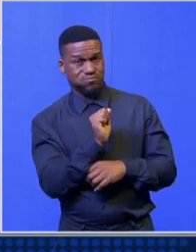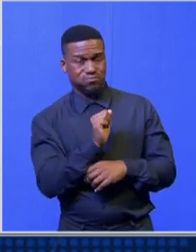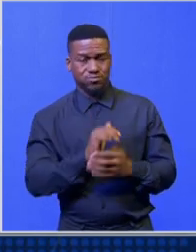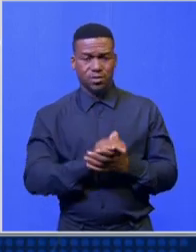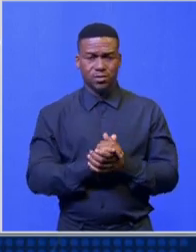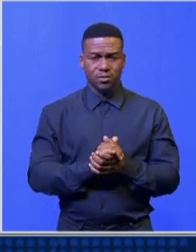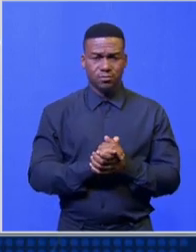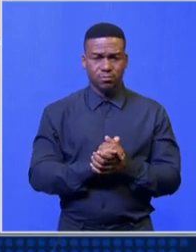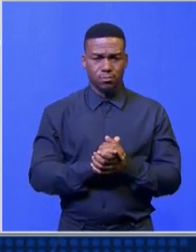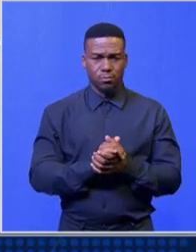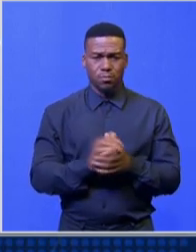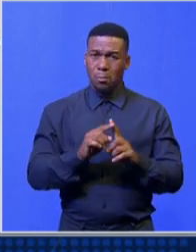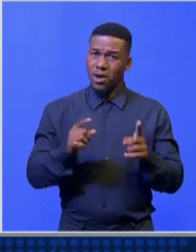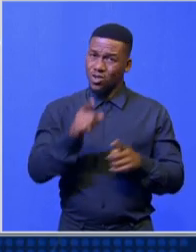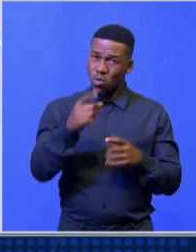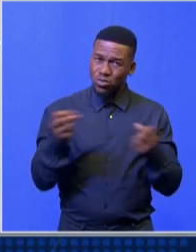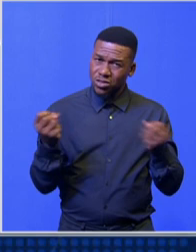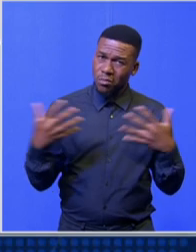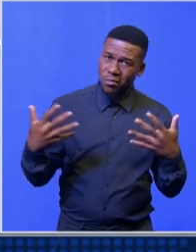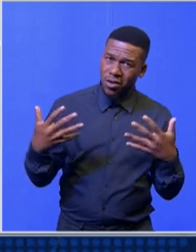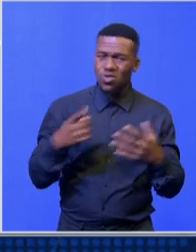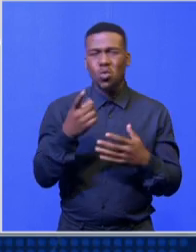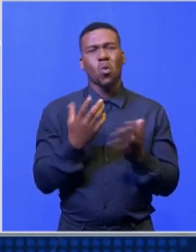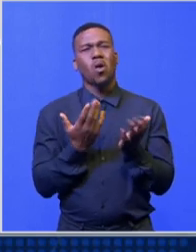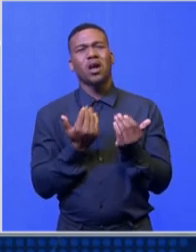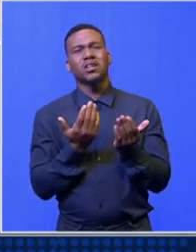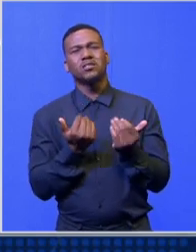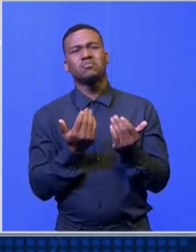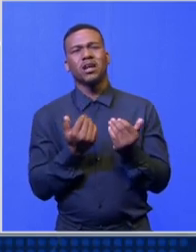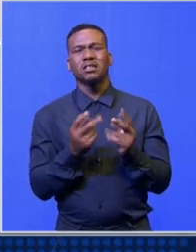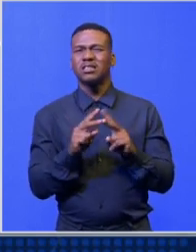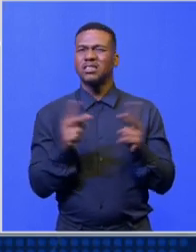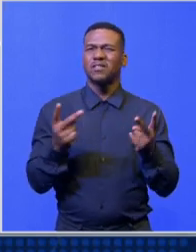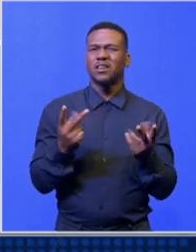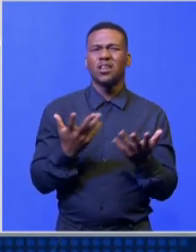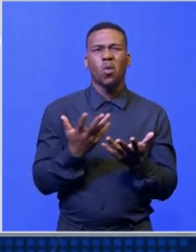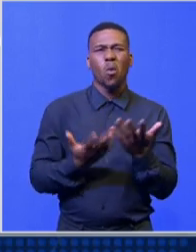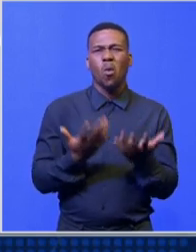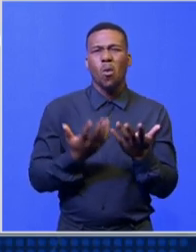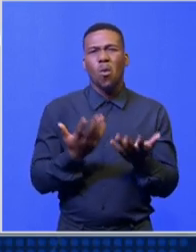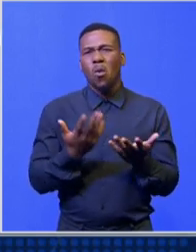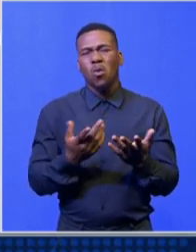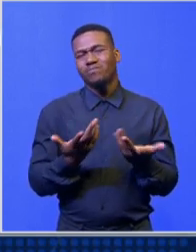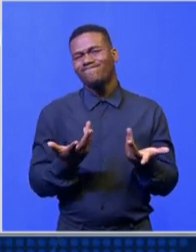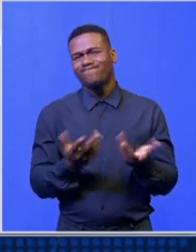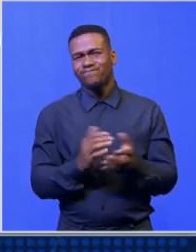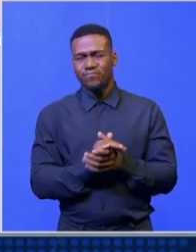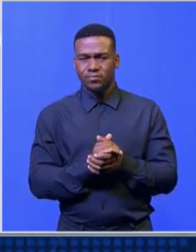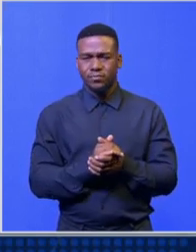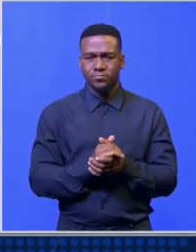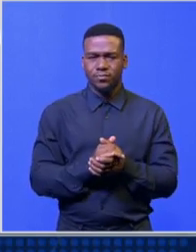surprises for you? Were you expecting that this would be such a landslide election for John Steenhuisen?